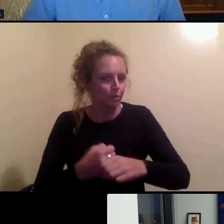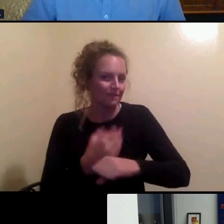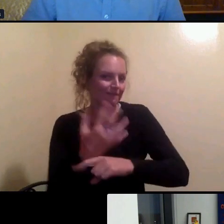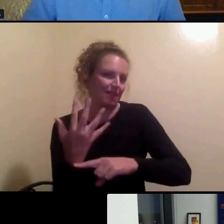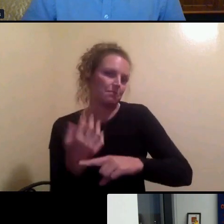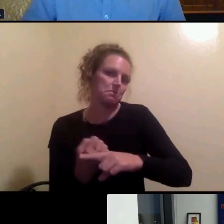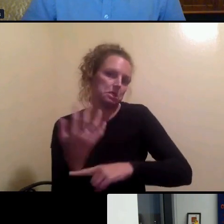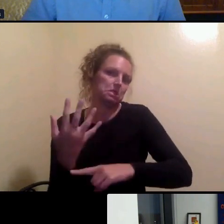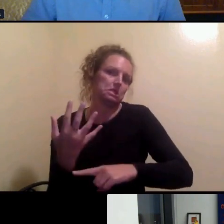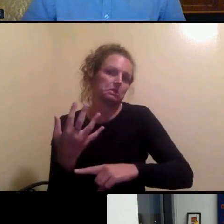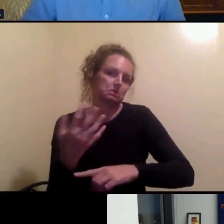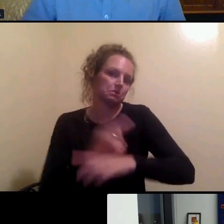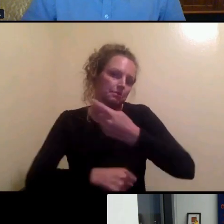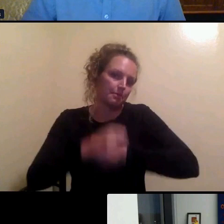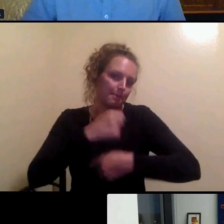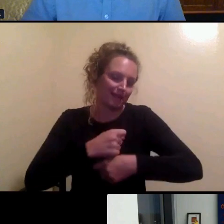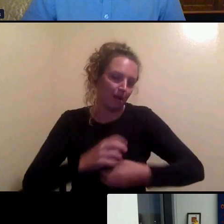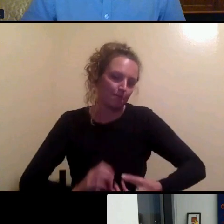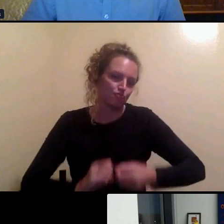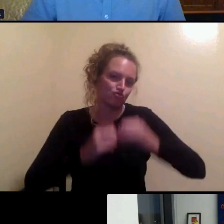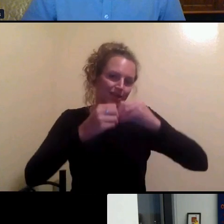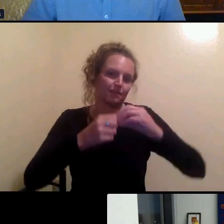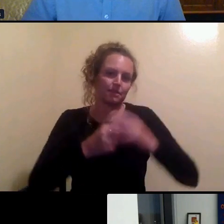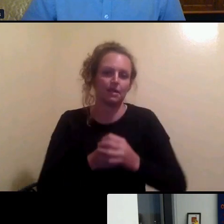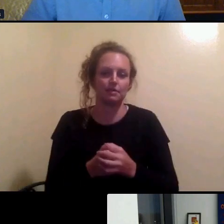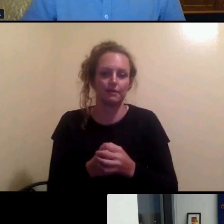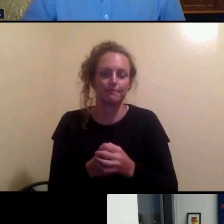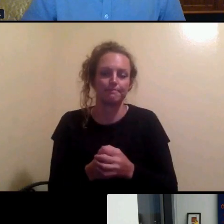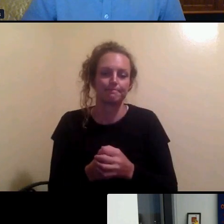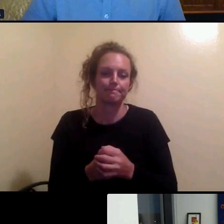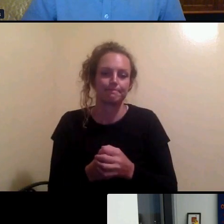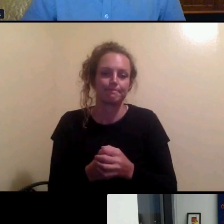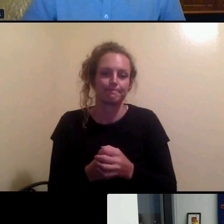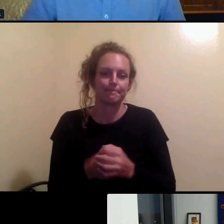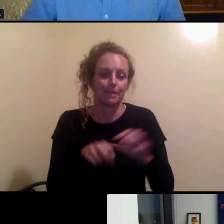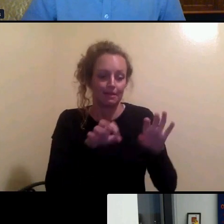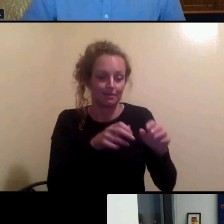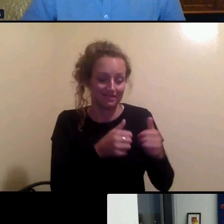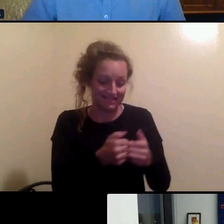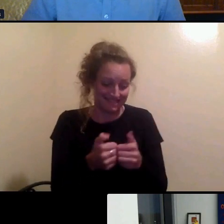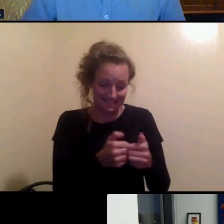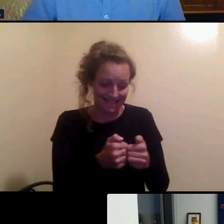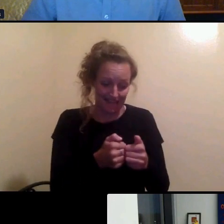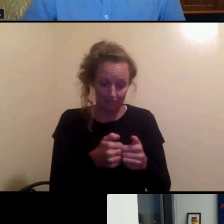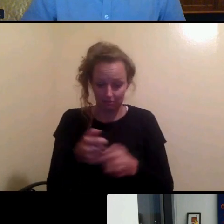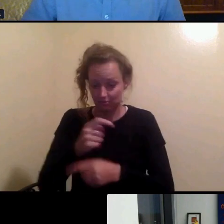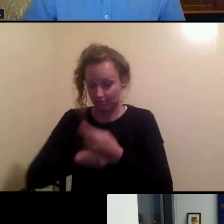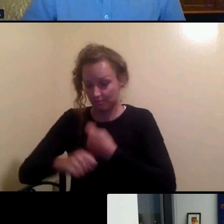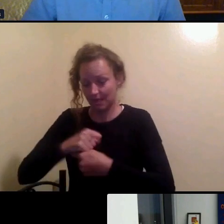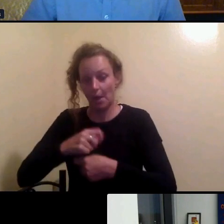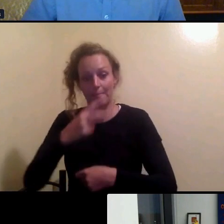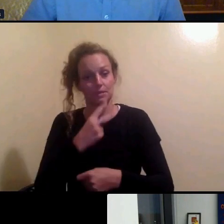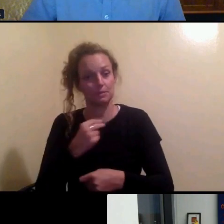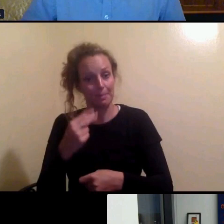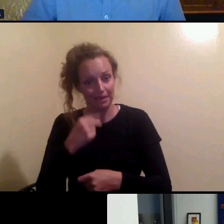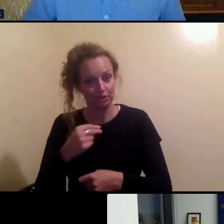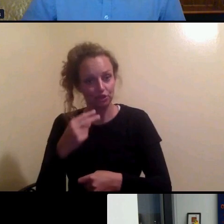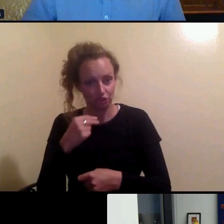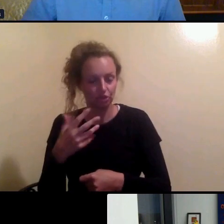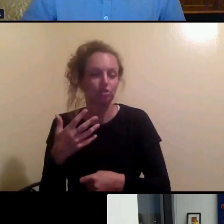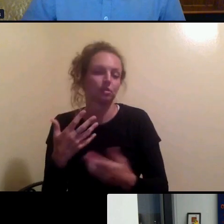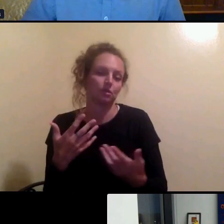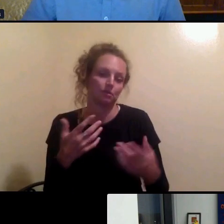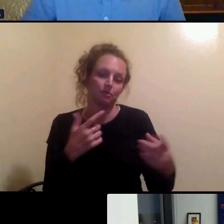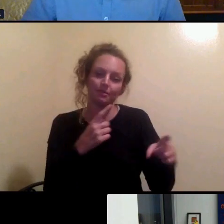know, text to speech, all this kind of technology that otherwise the mainstream wouldn't have even created